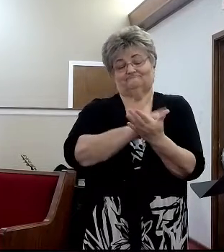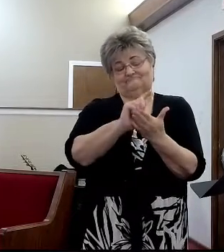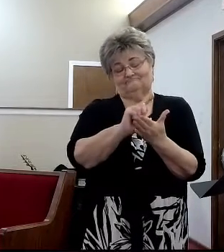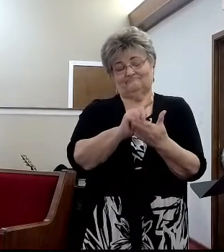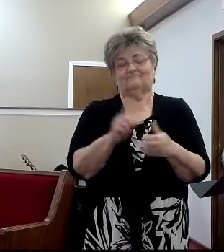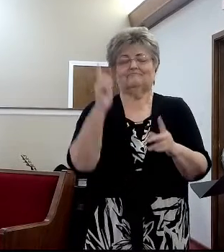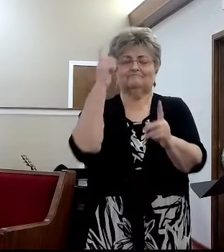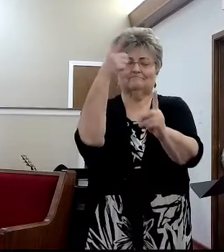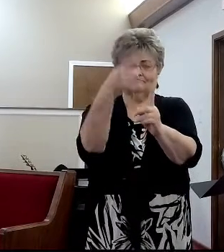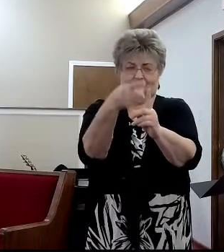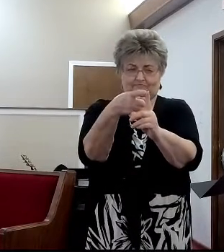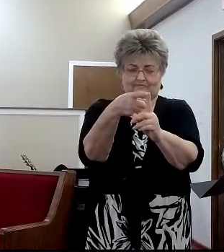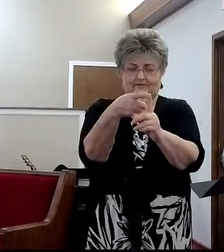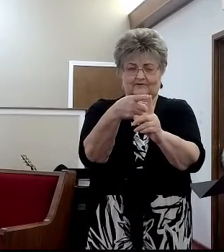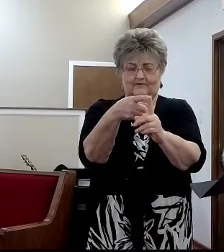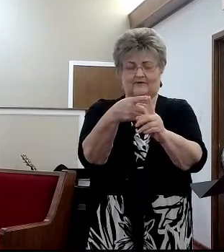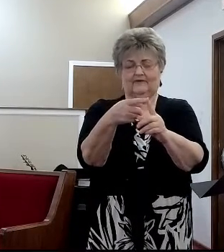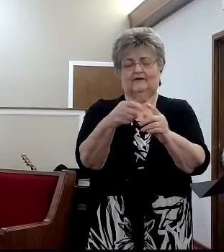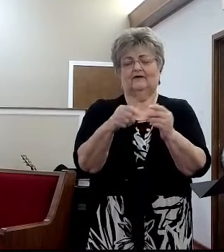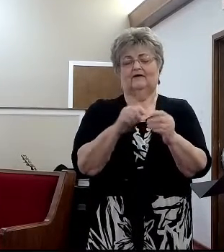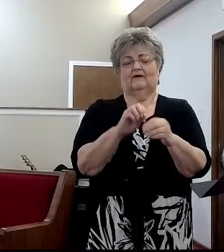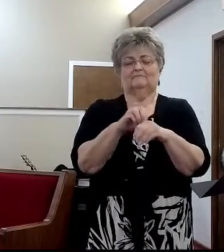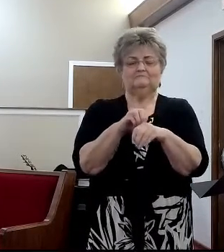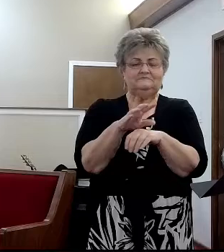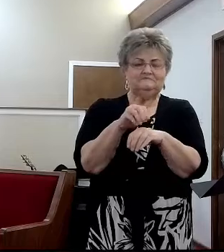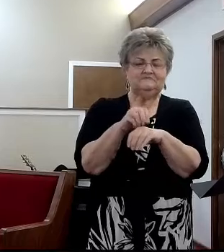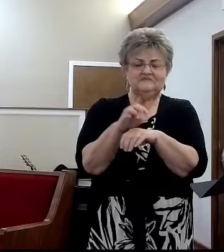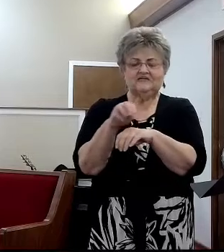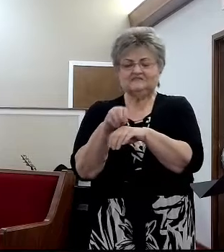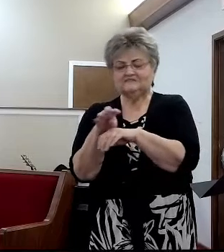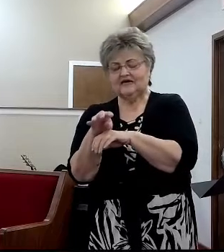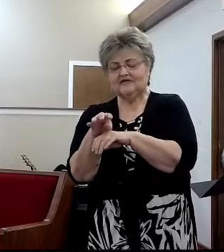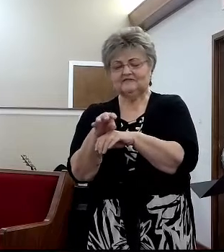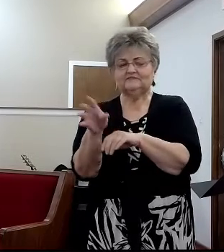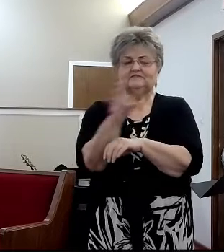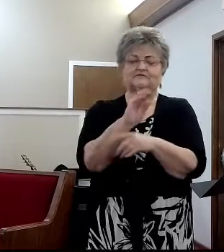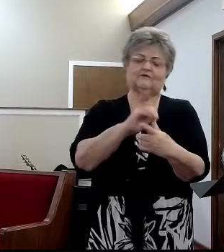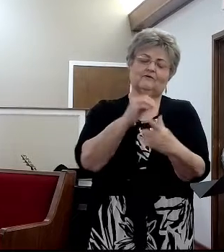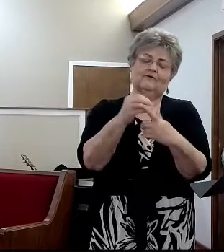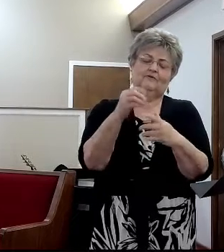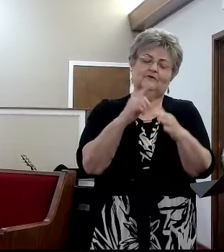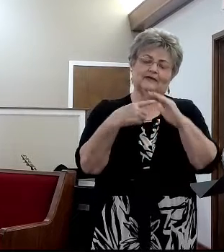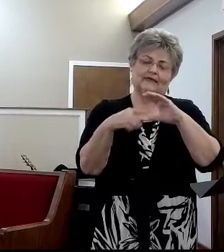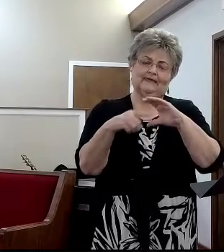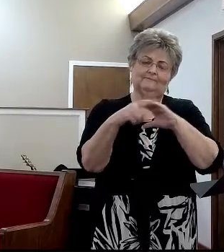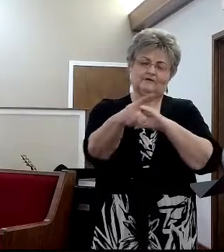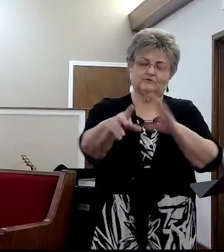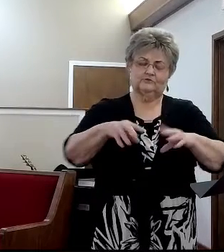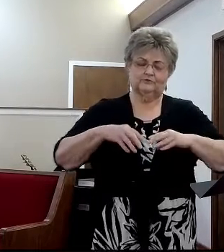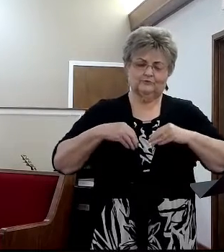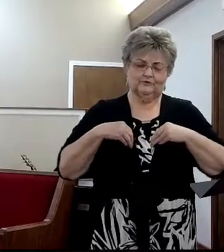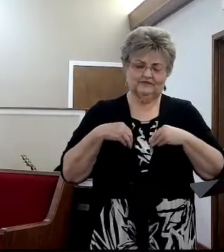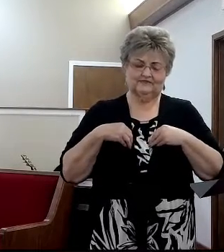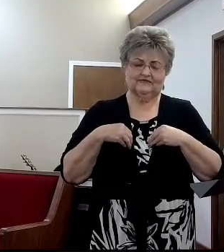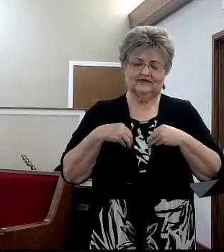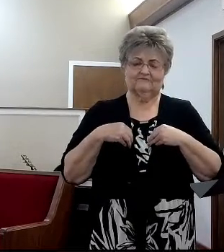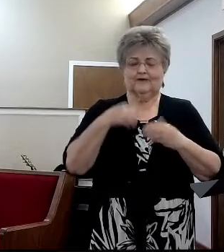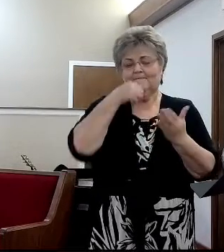What my point is, commercial after commercial, or the emails that you receive, mass mailings in